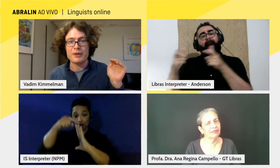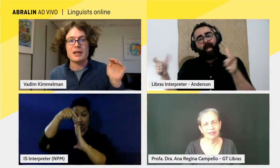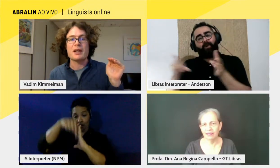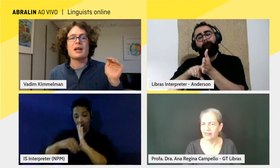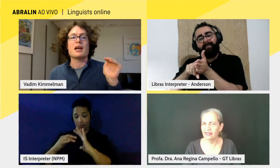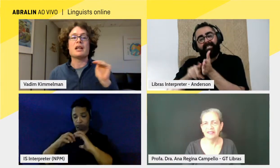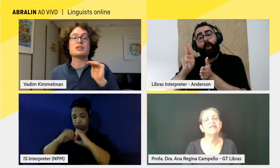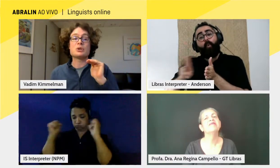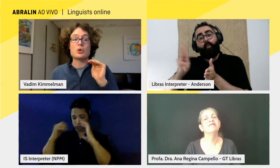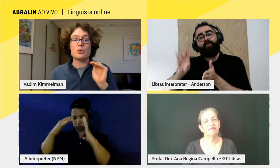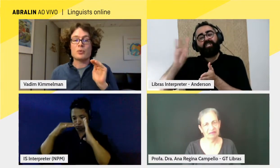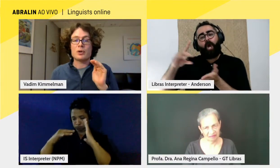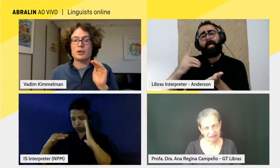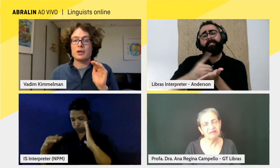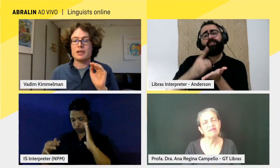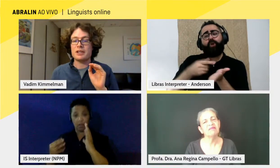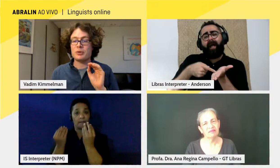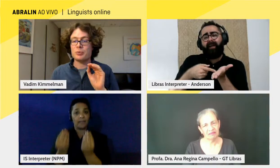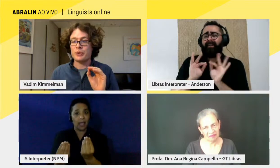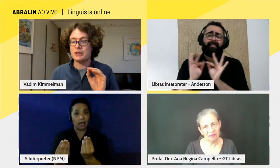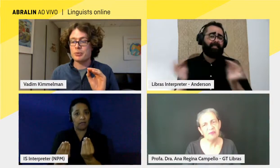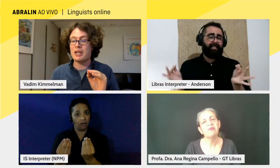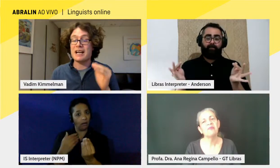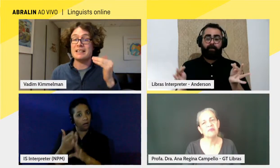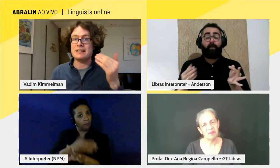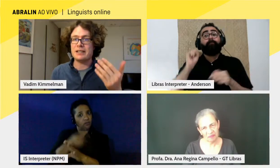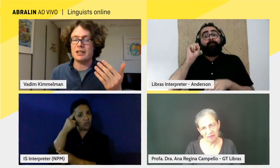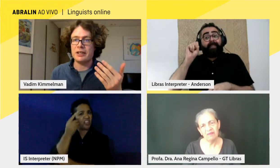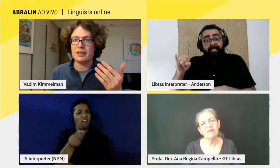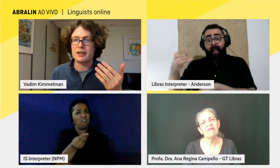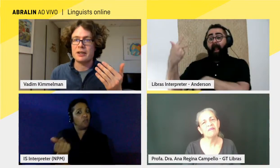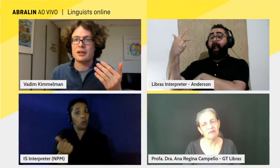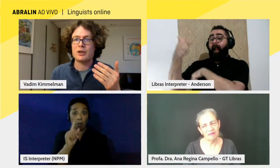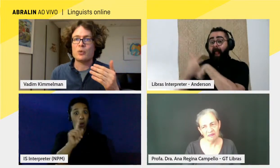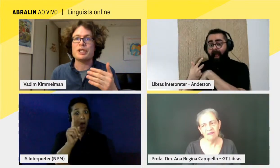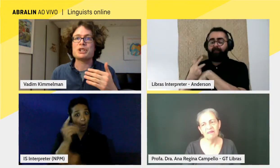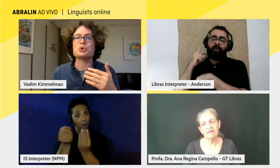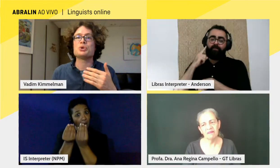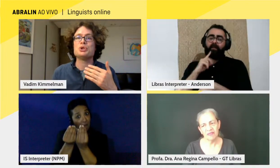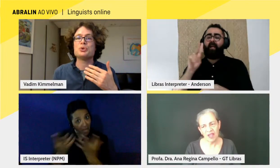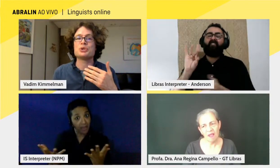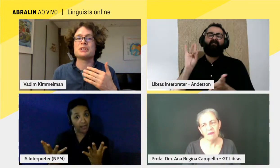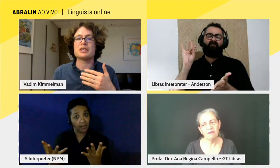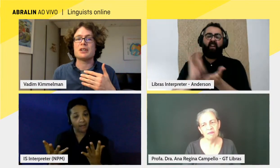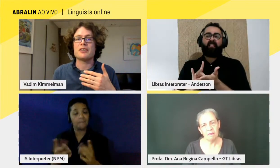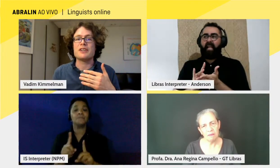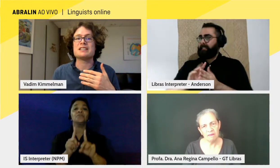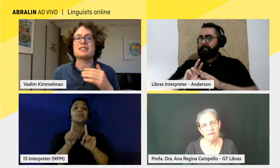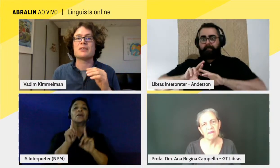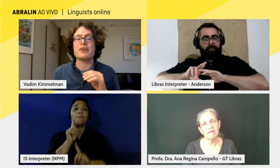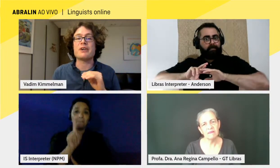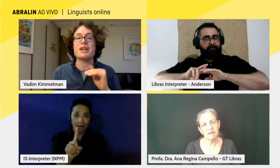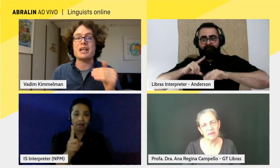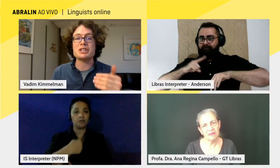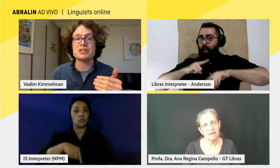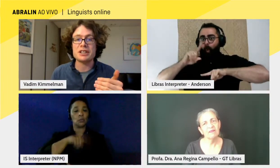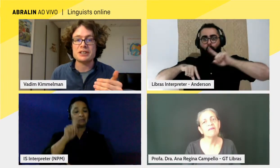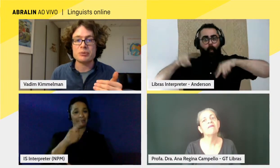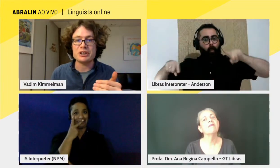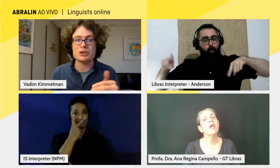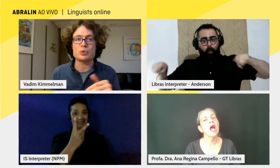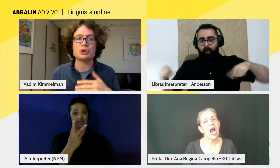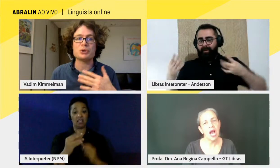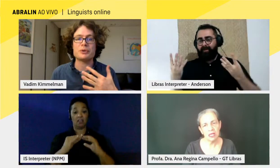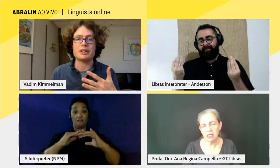thought. And so, in principle, ideally, we should use these